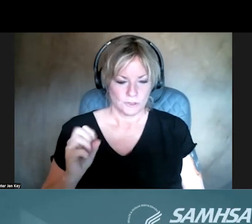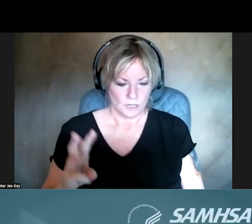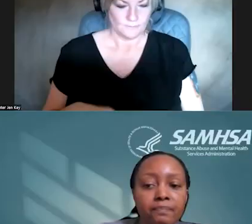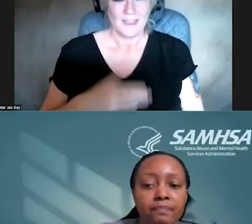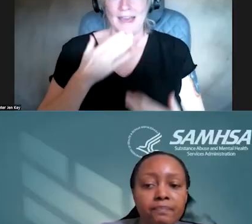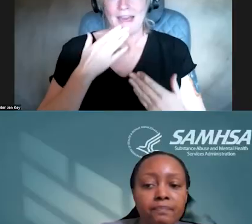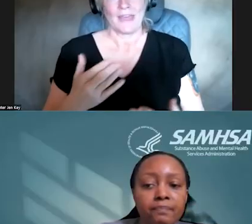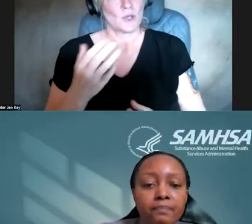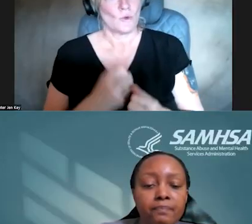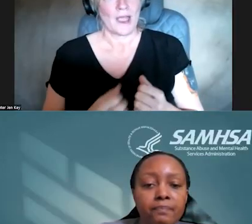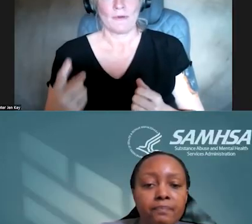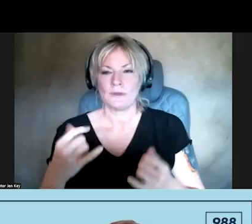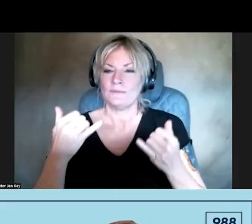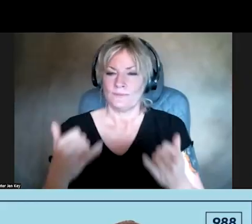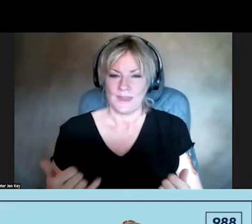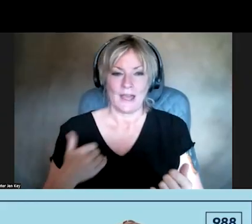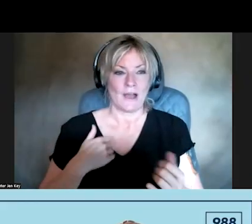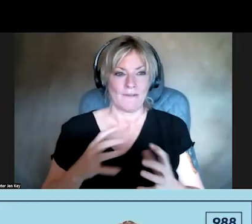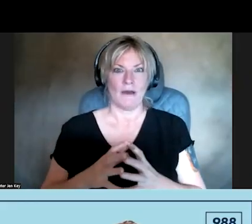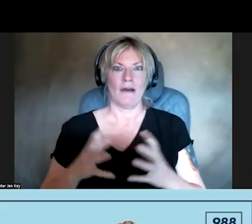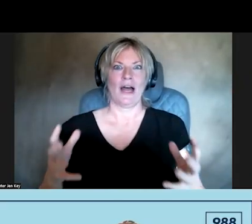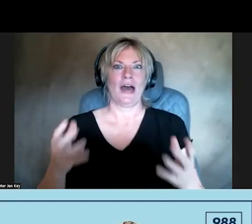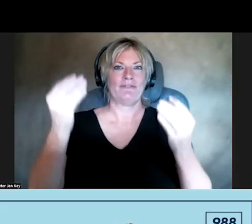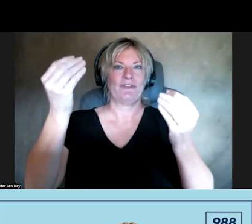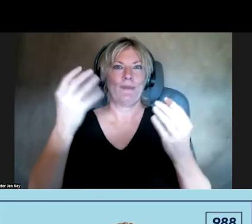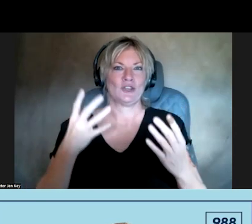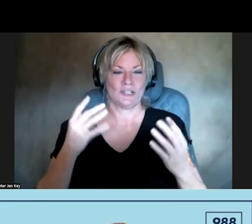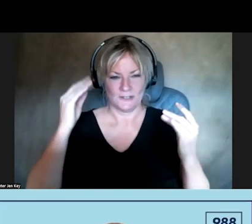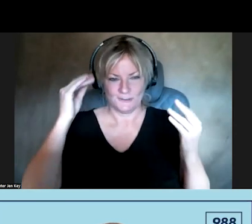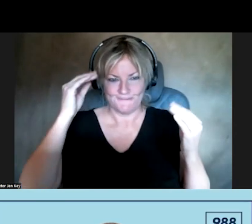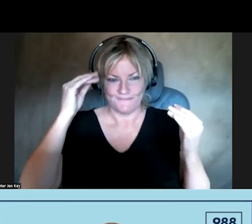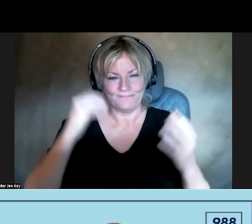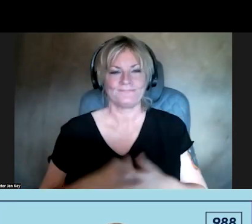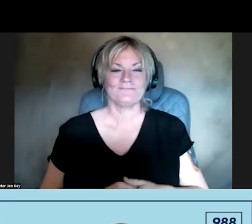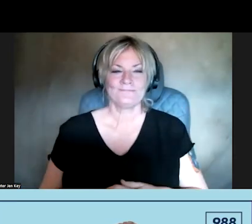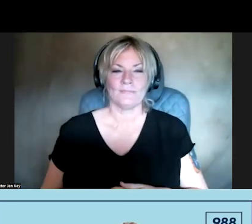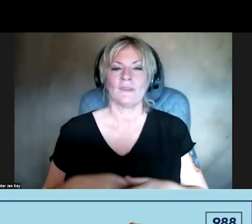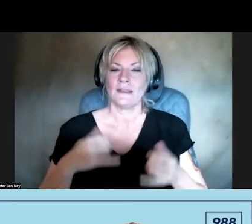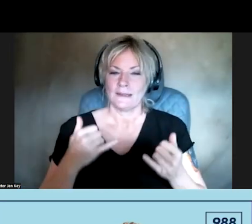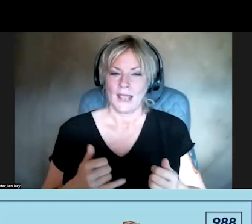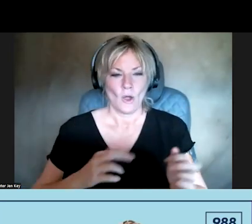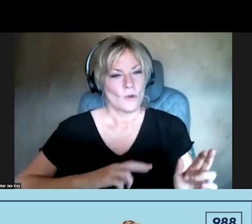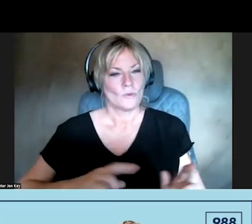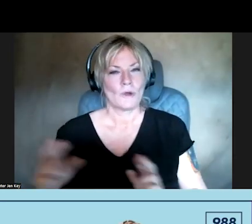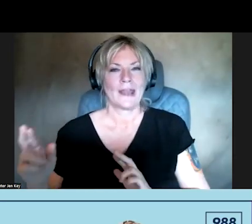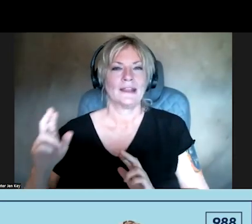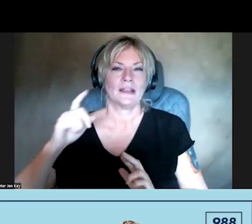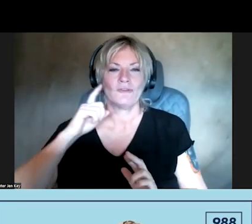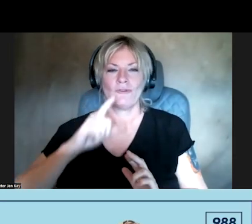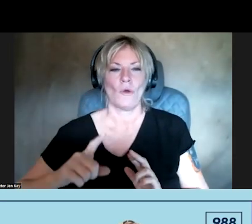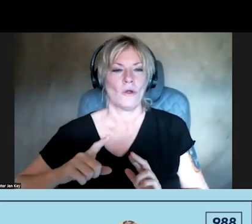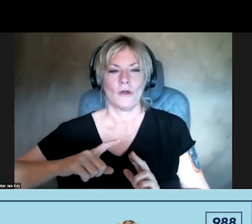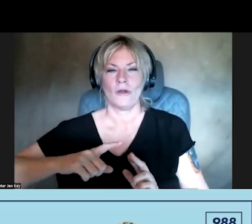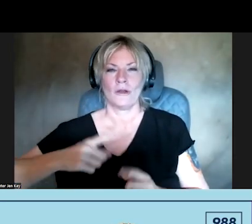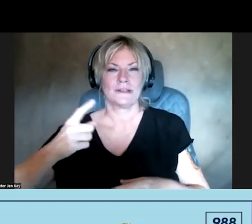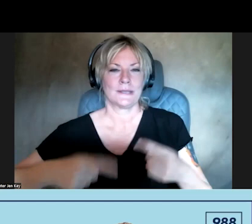to everyone. You now have a lot of information to kind of work on here. So we are ready to kind of go to our